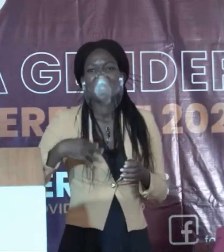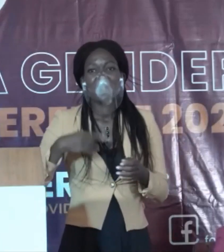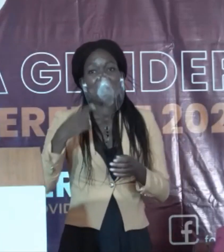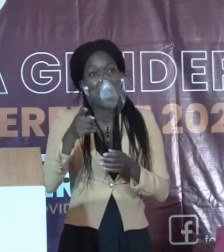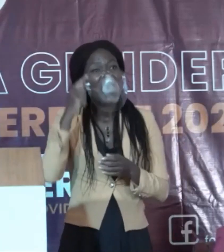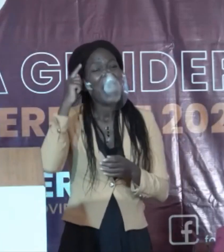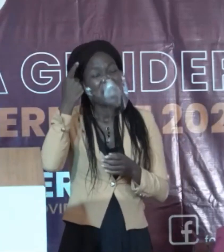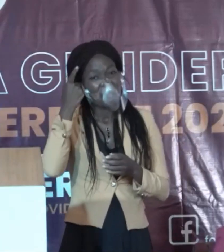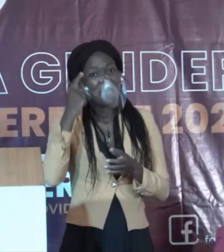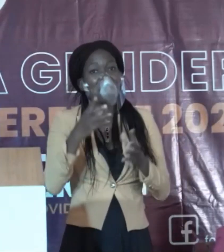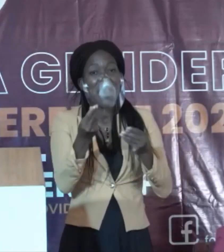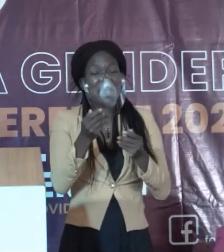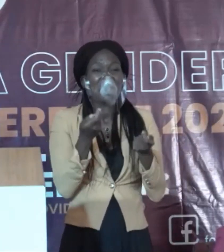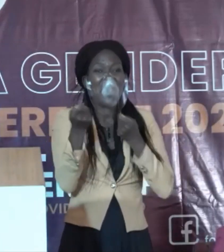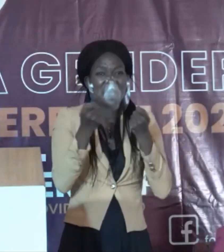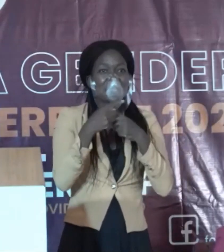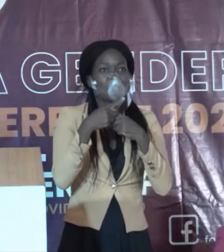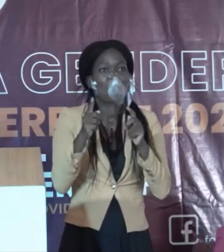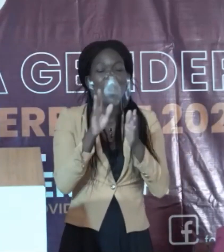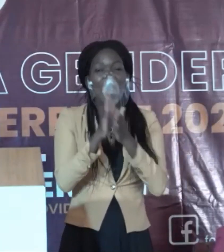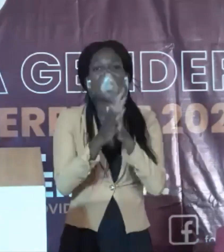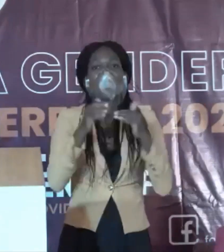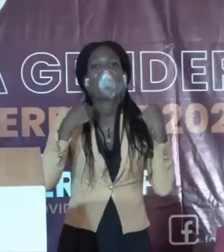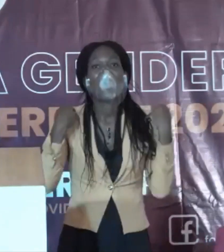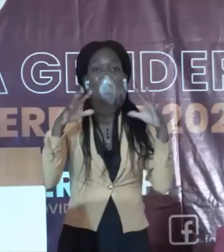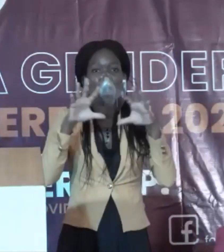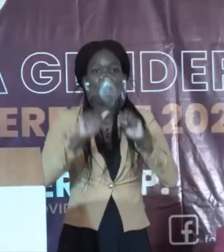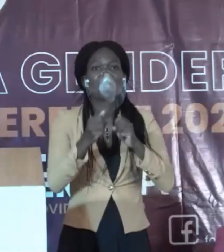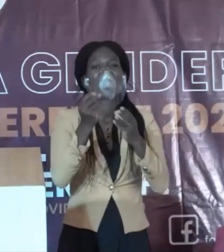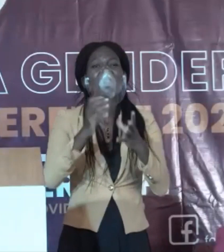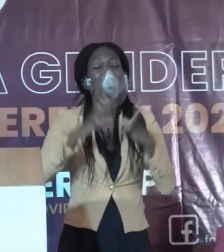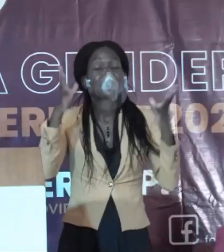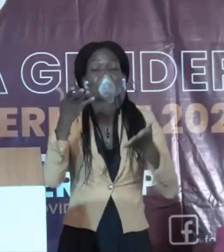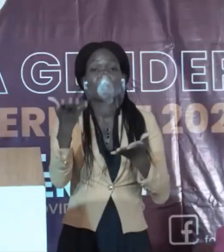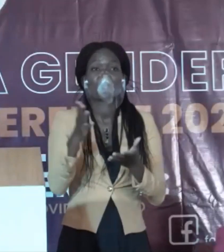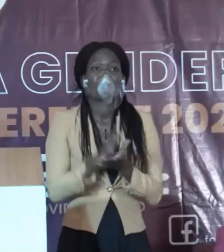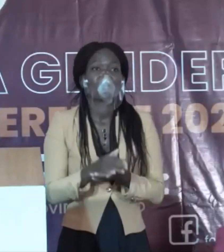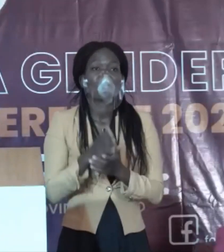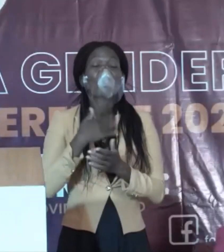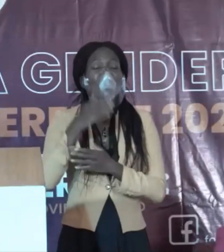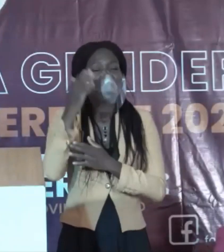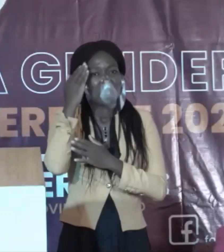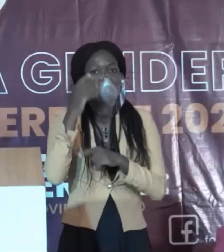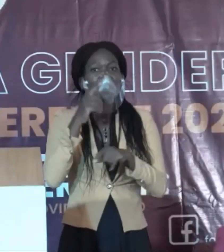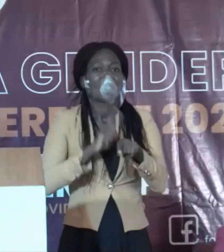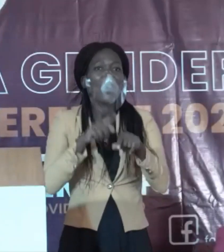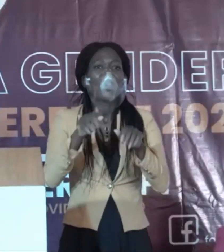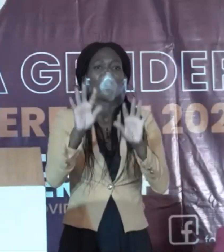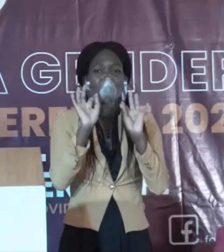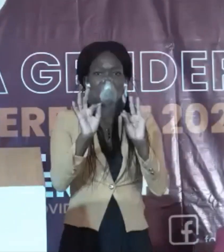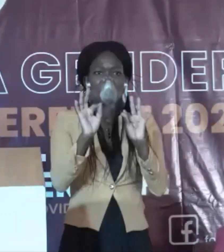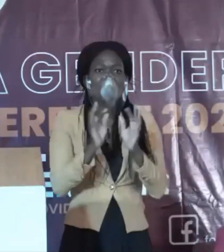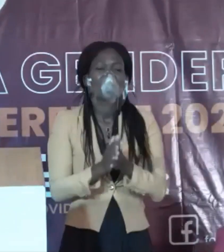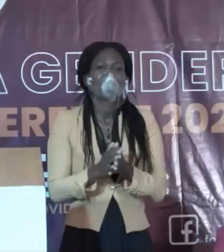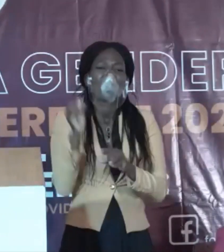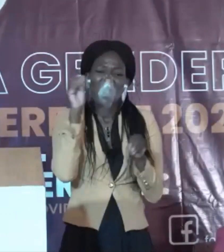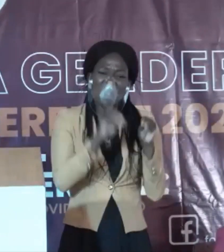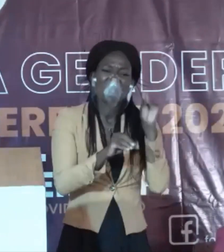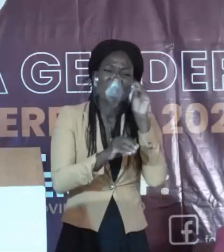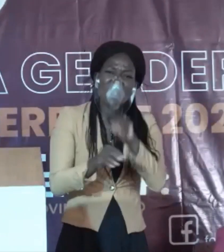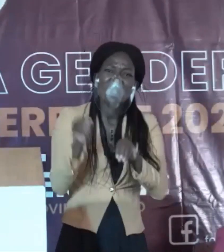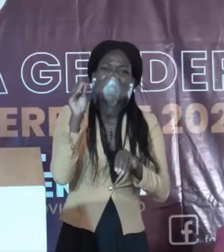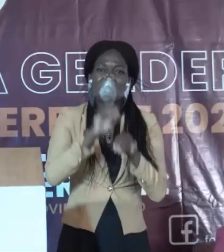expert money managers. We need to note that this is the right time to invest in digital finance